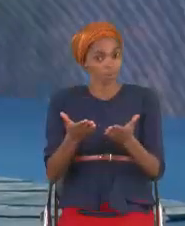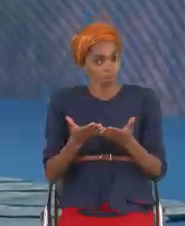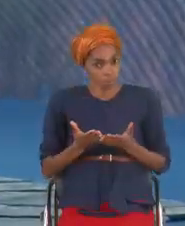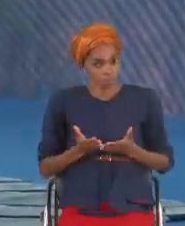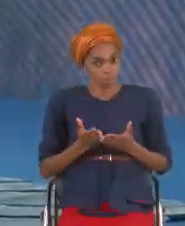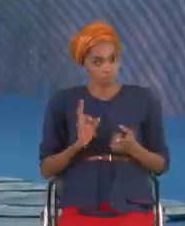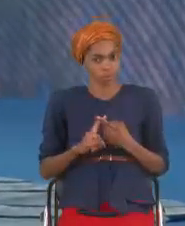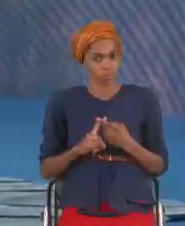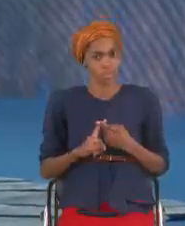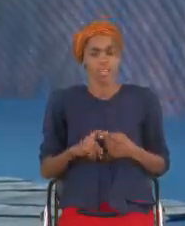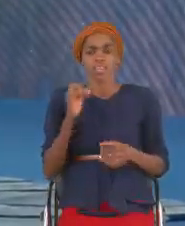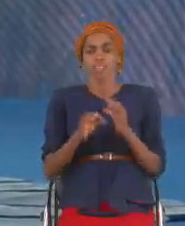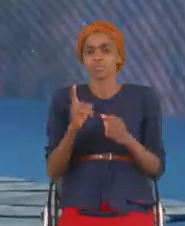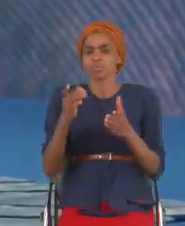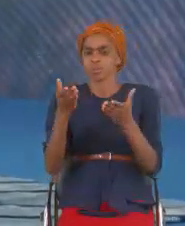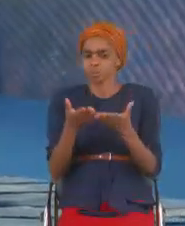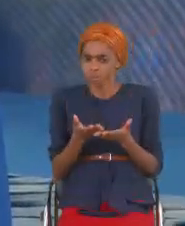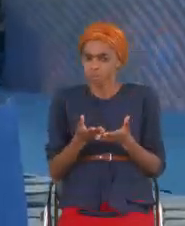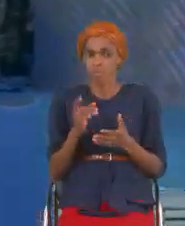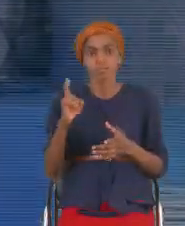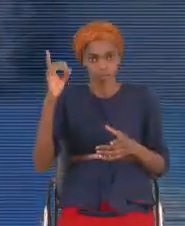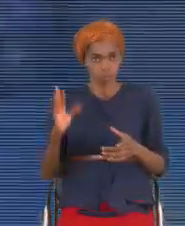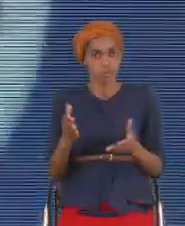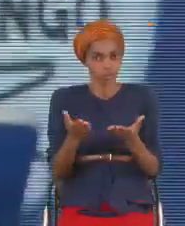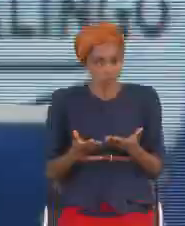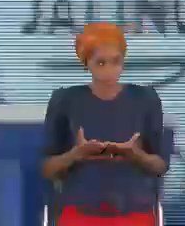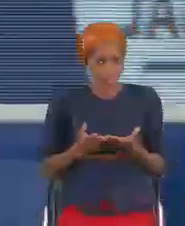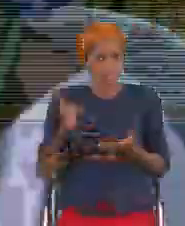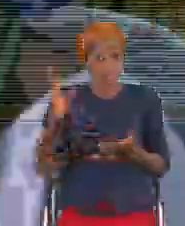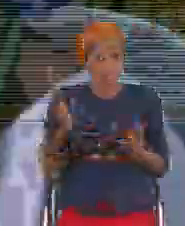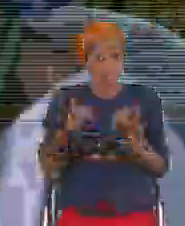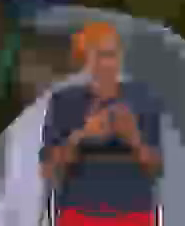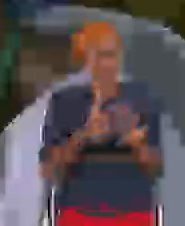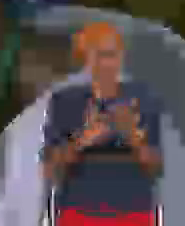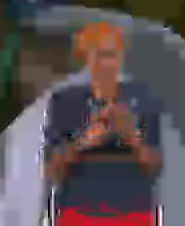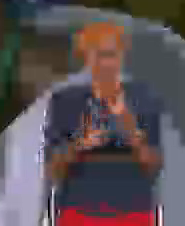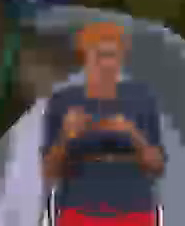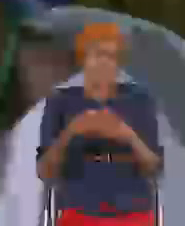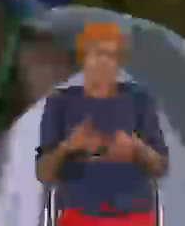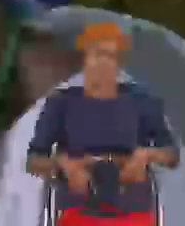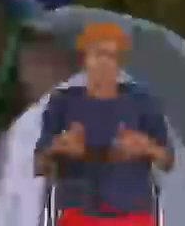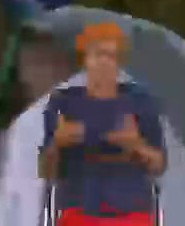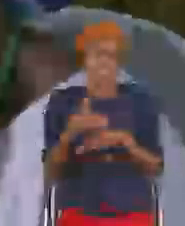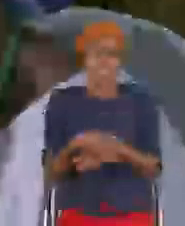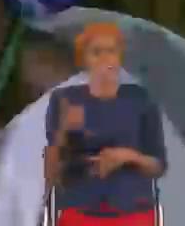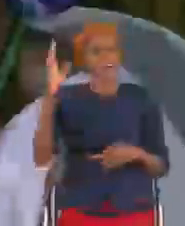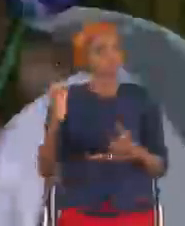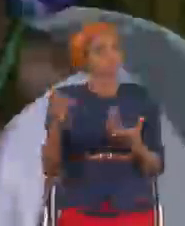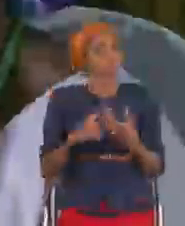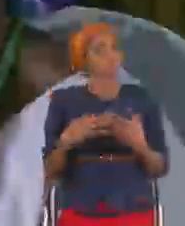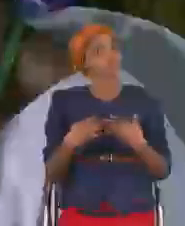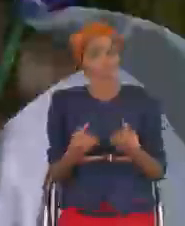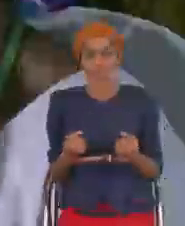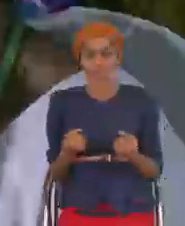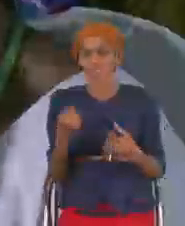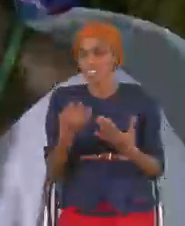to, he wants to. In your life tonight, he wants to forgive. In your life tonight, he wants to heal. In your